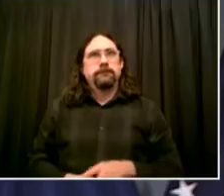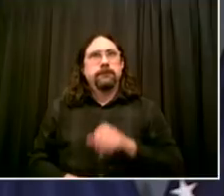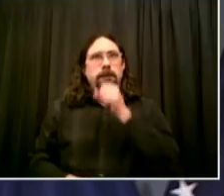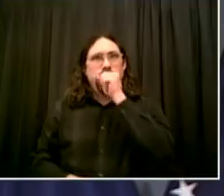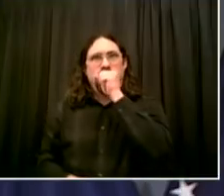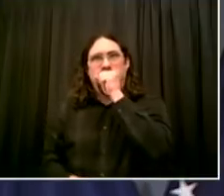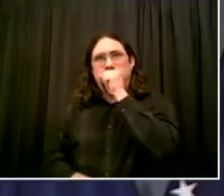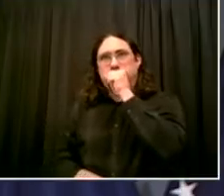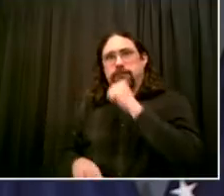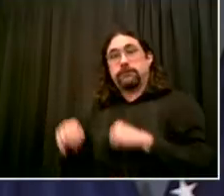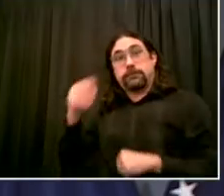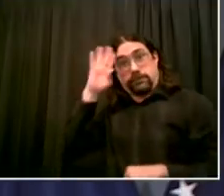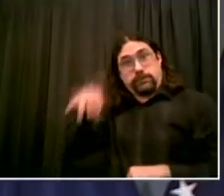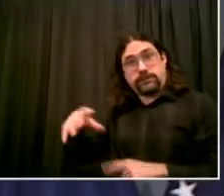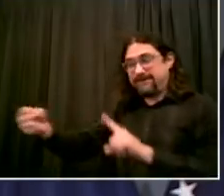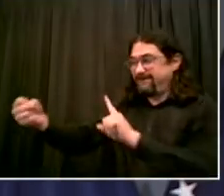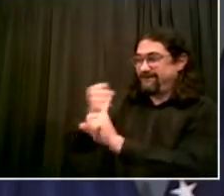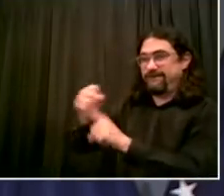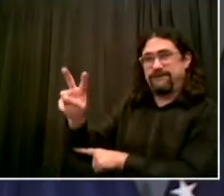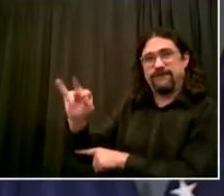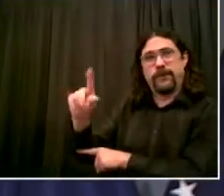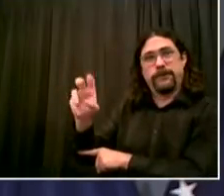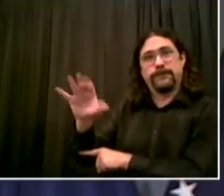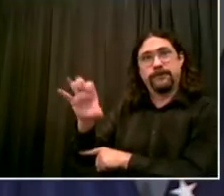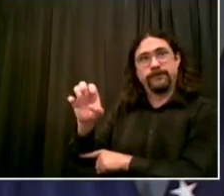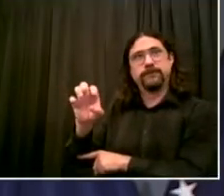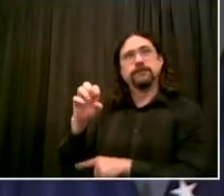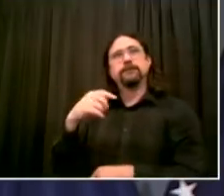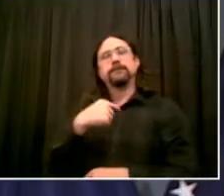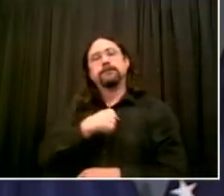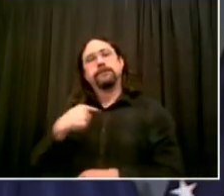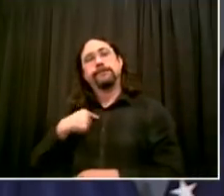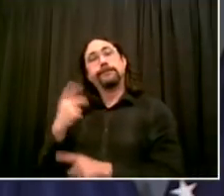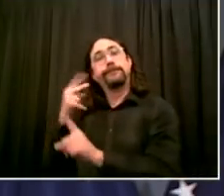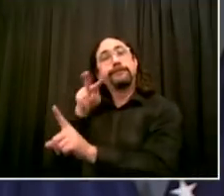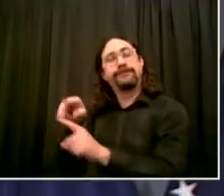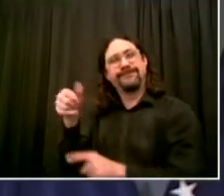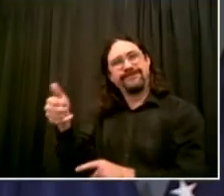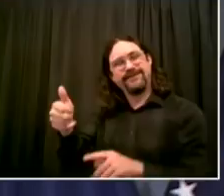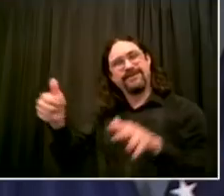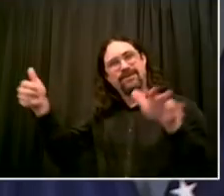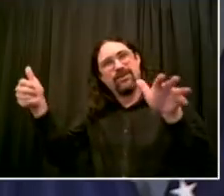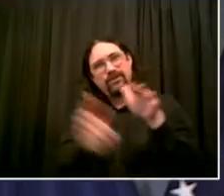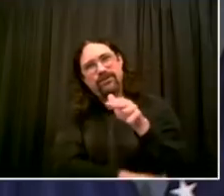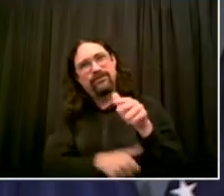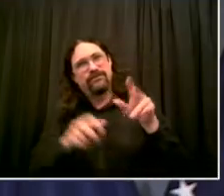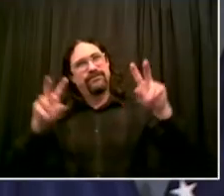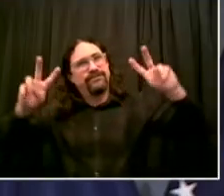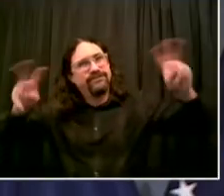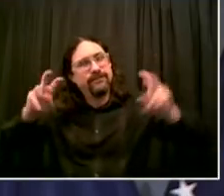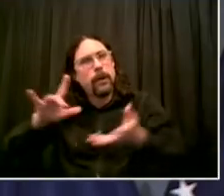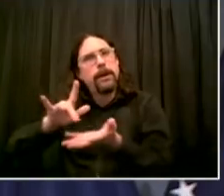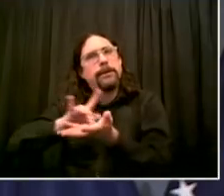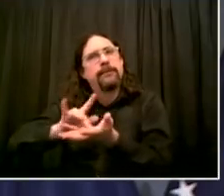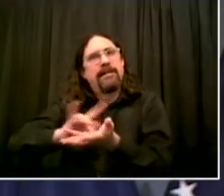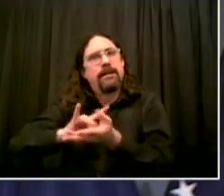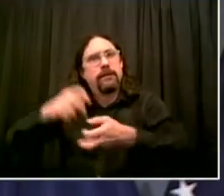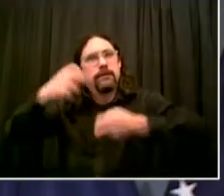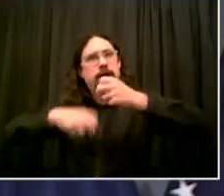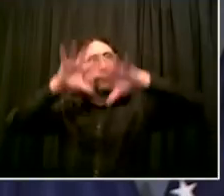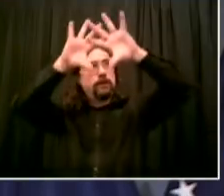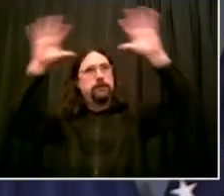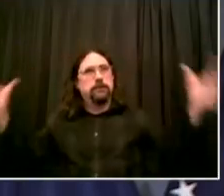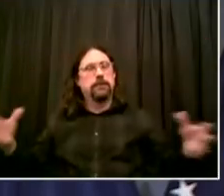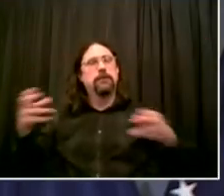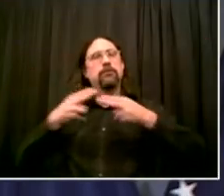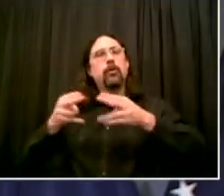heal, help their families heal. And so we have unconventional and conventional therapeutic services. We go into the jails, we go into the schools,